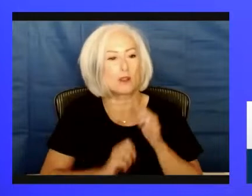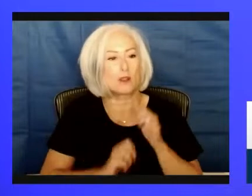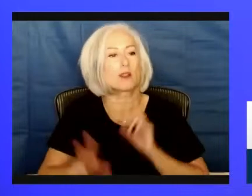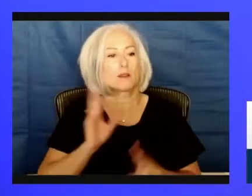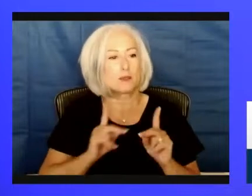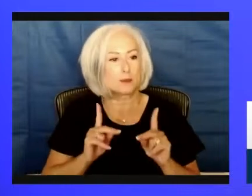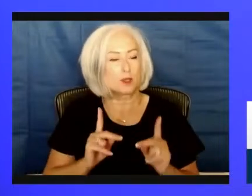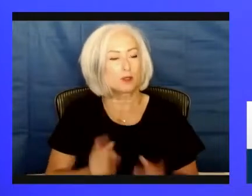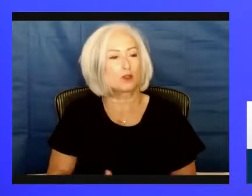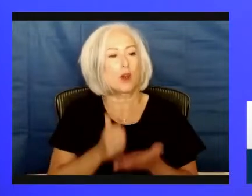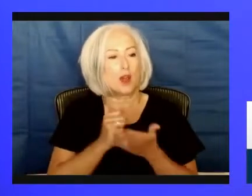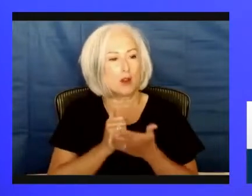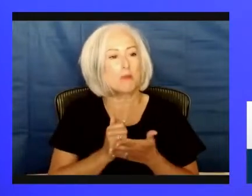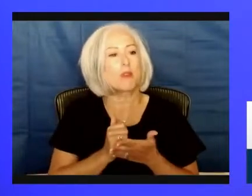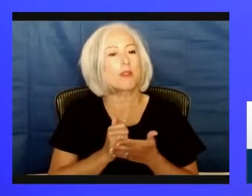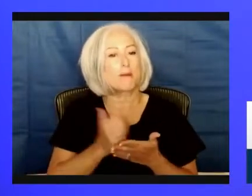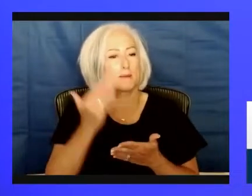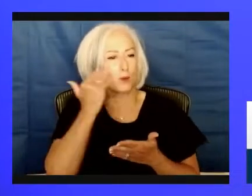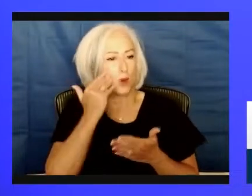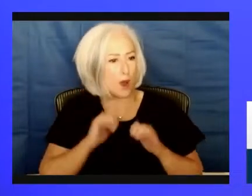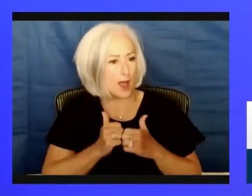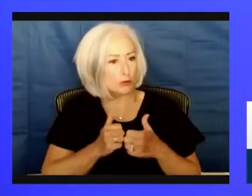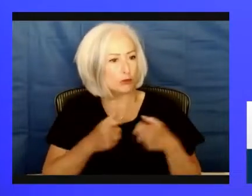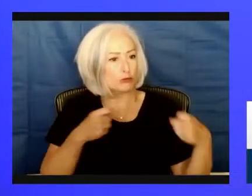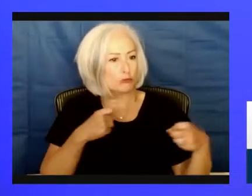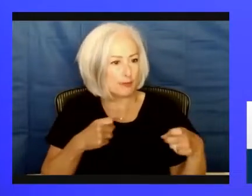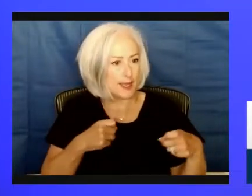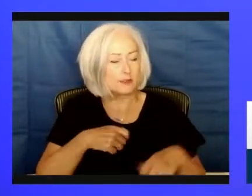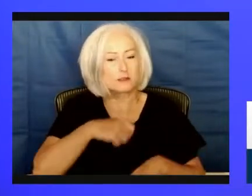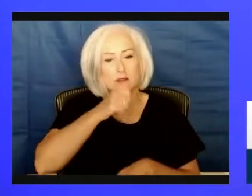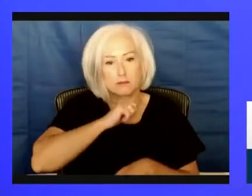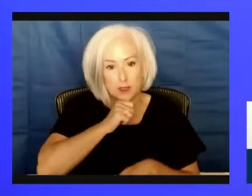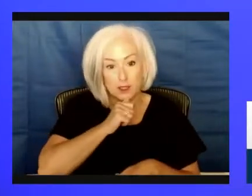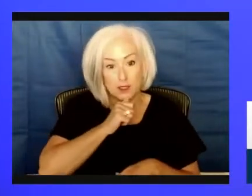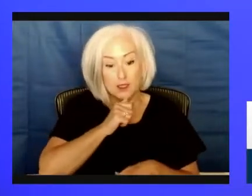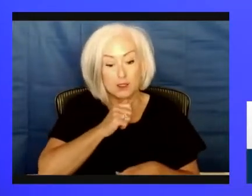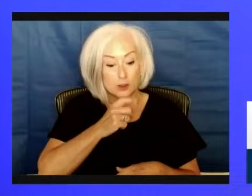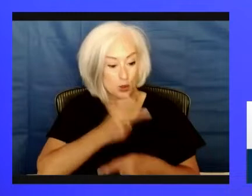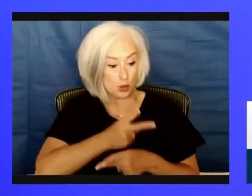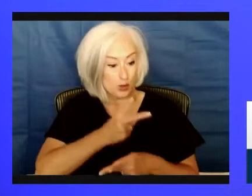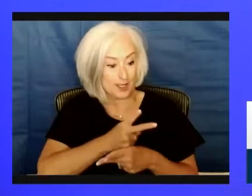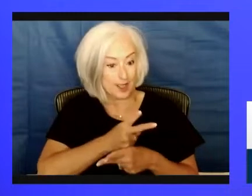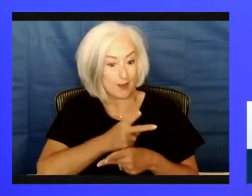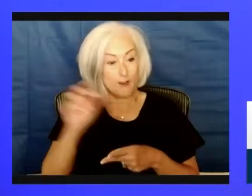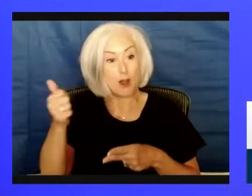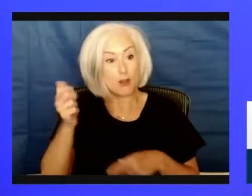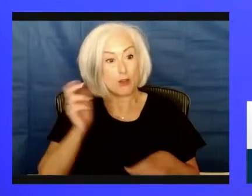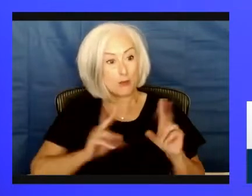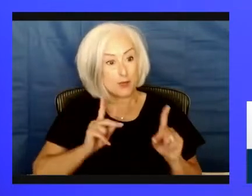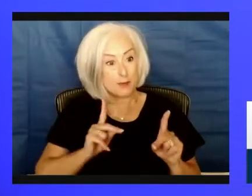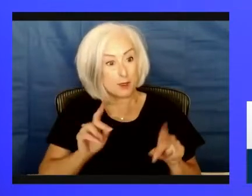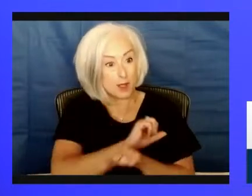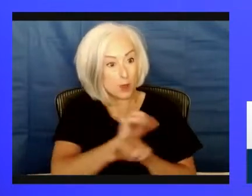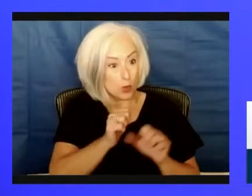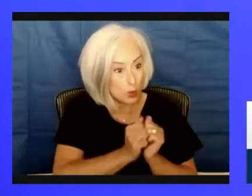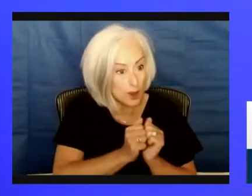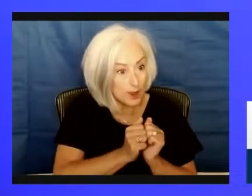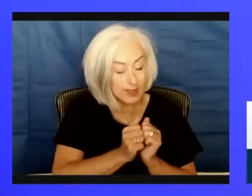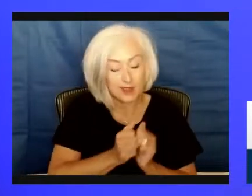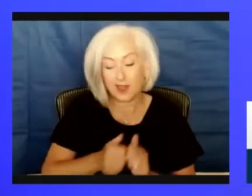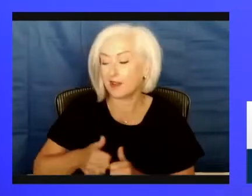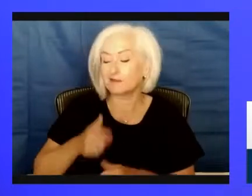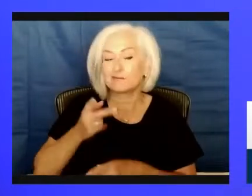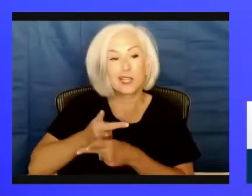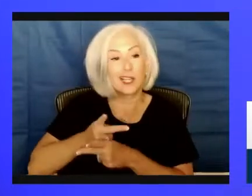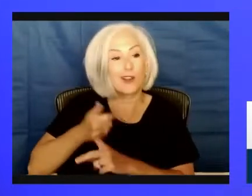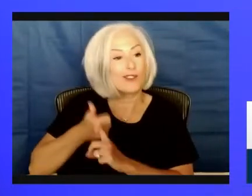not only take care of their providers, but also to take care of themselves after events like this. And like Rob talked, knowing when